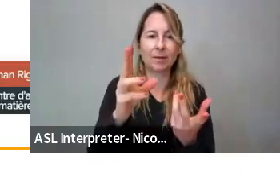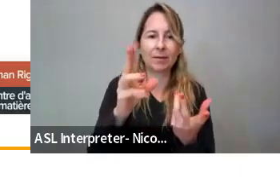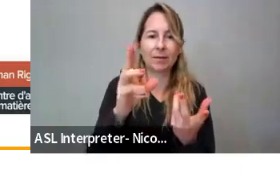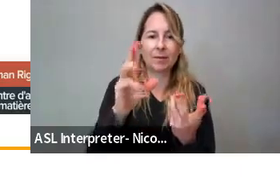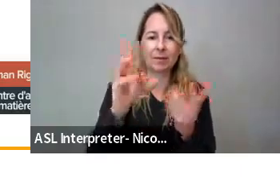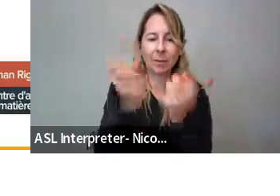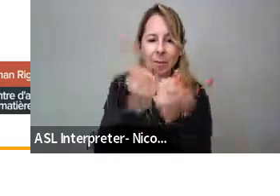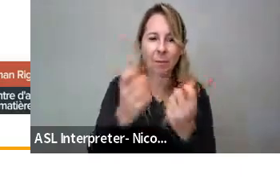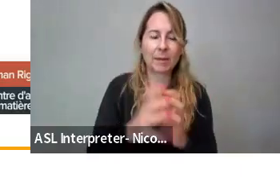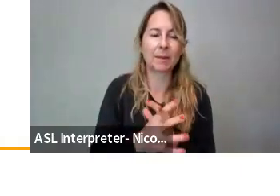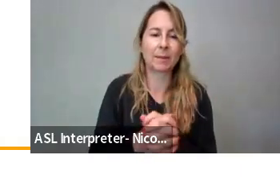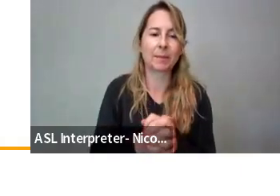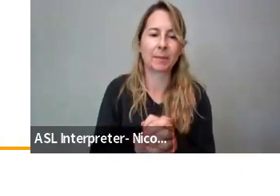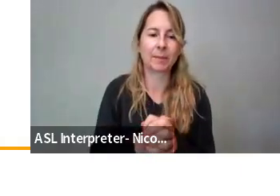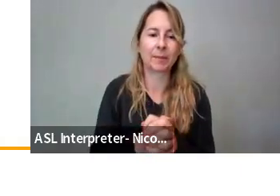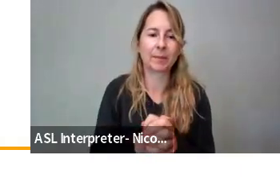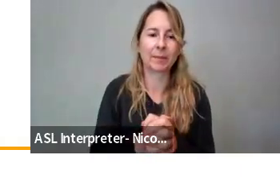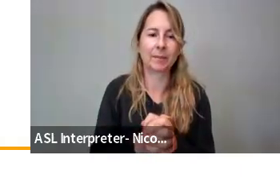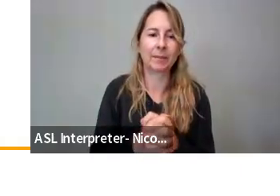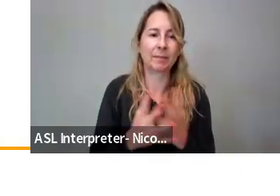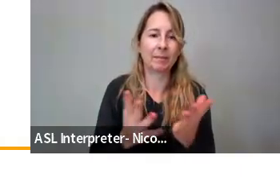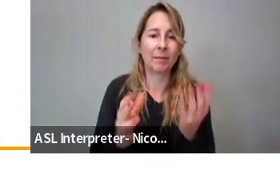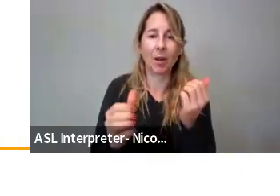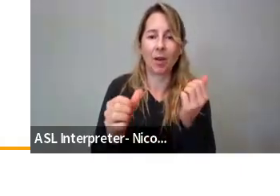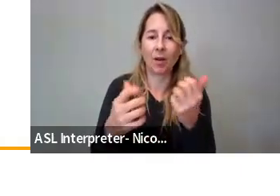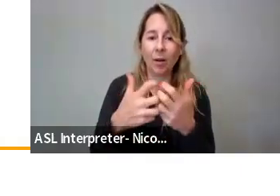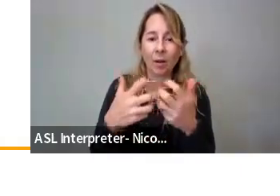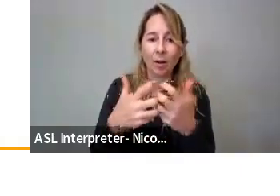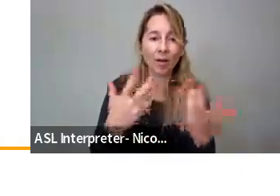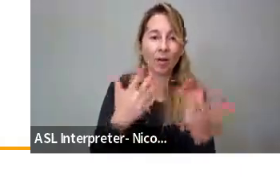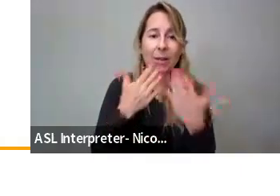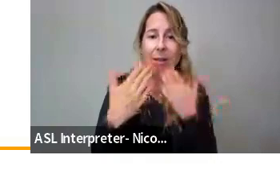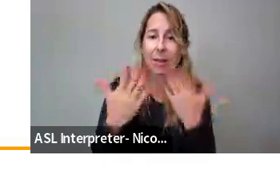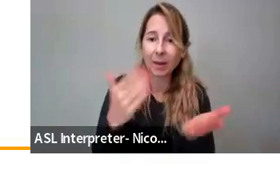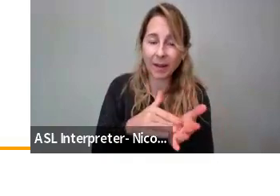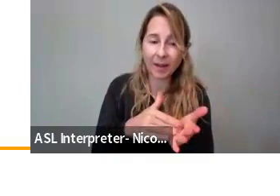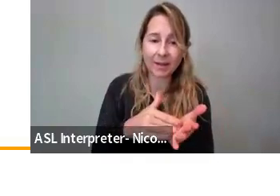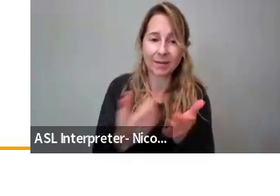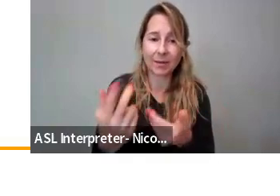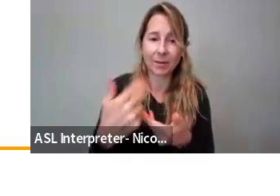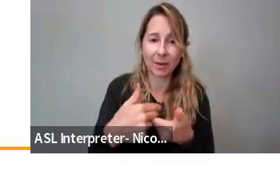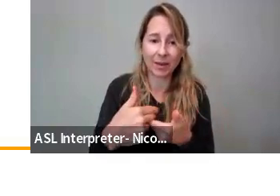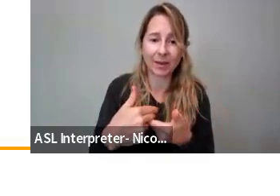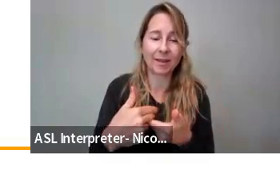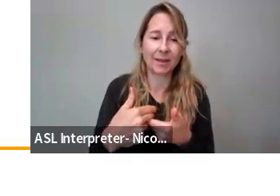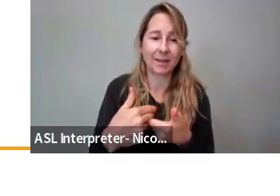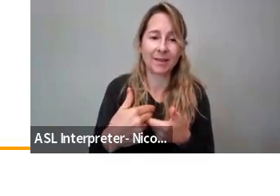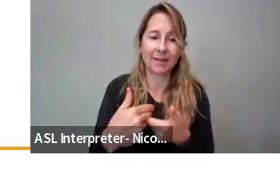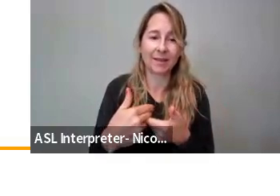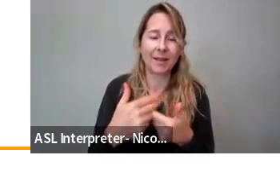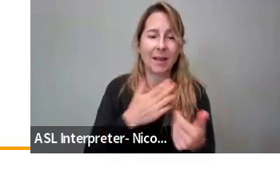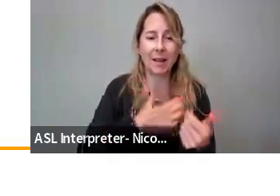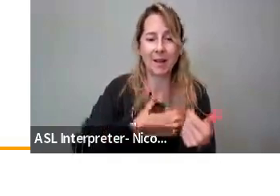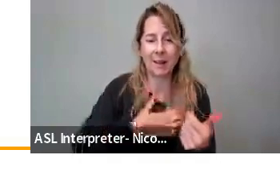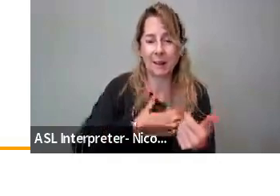and accommodation. And thank you again for joining us. And please take a